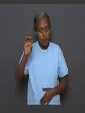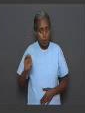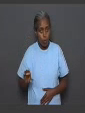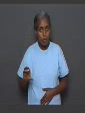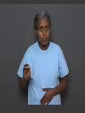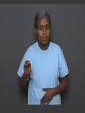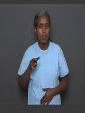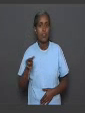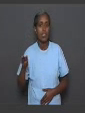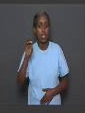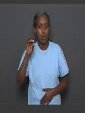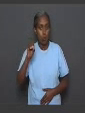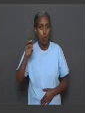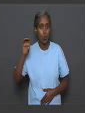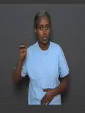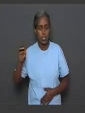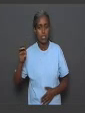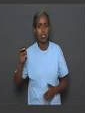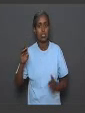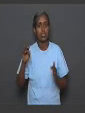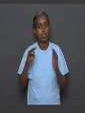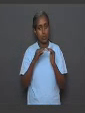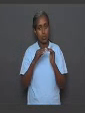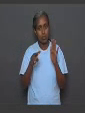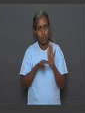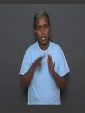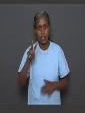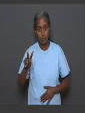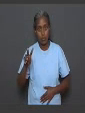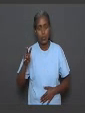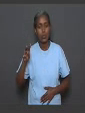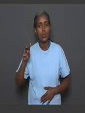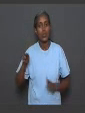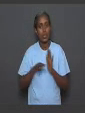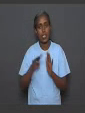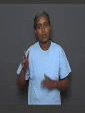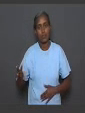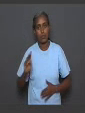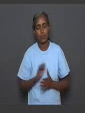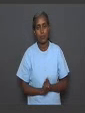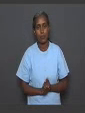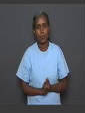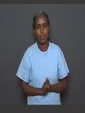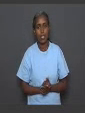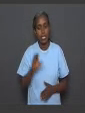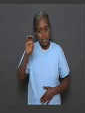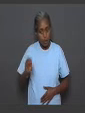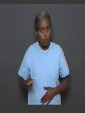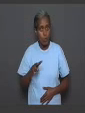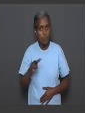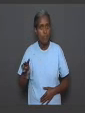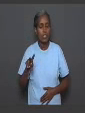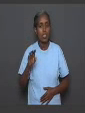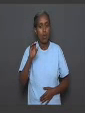vector for OC is -2, -2. The column vector